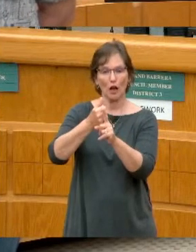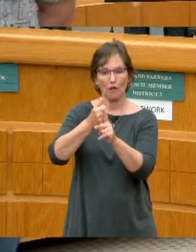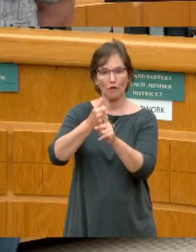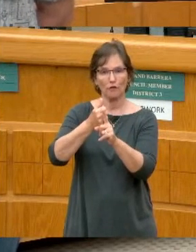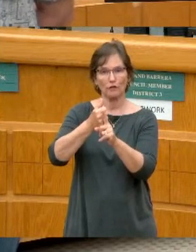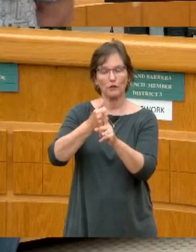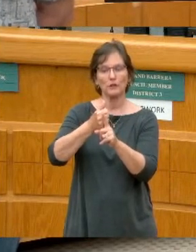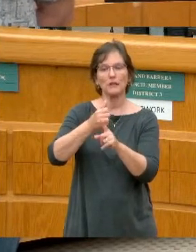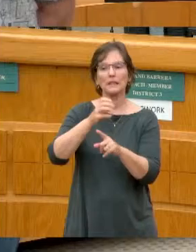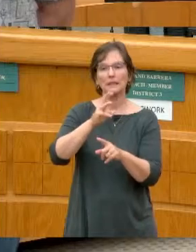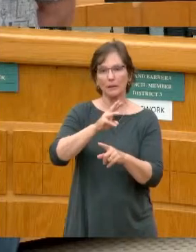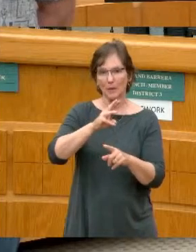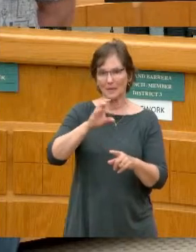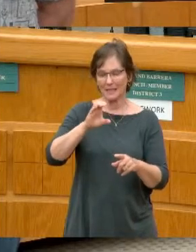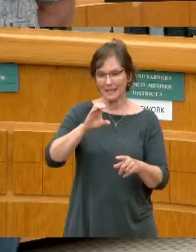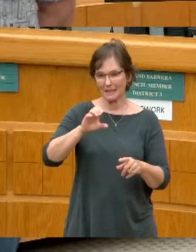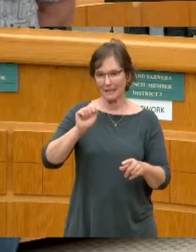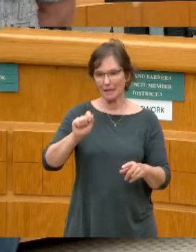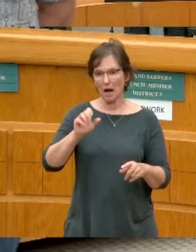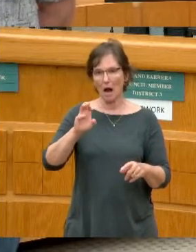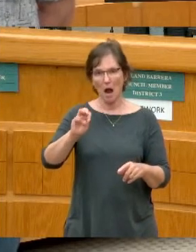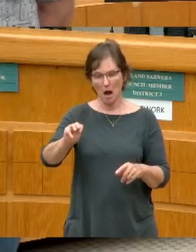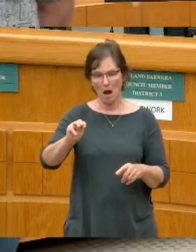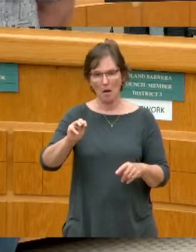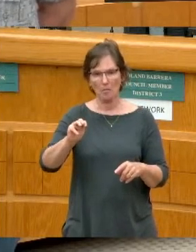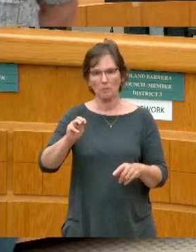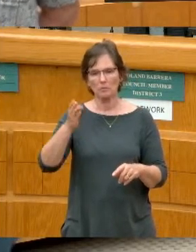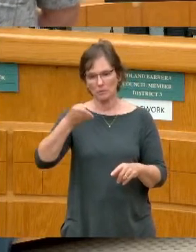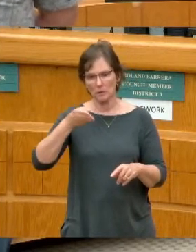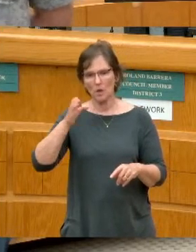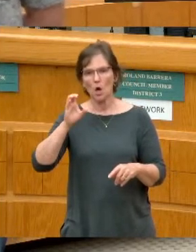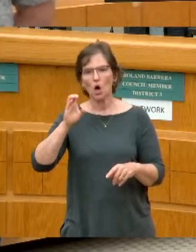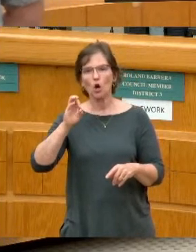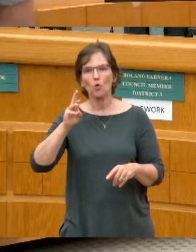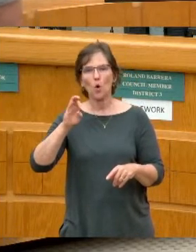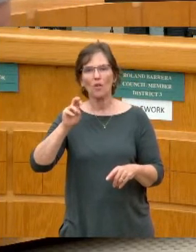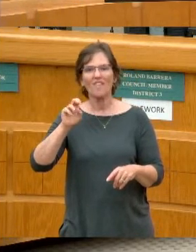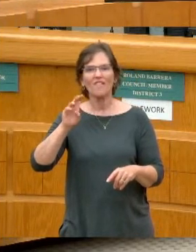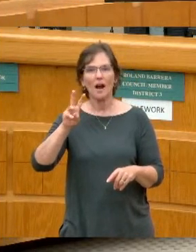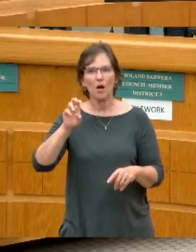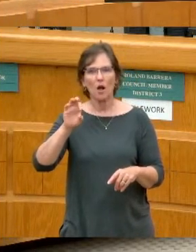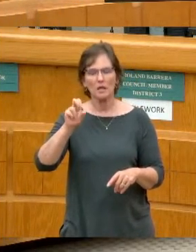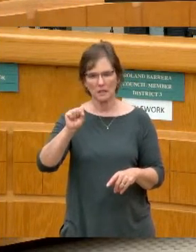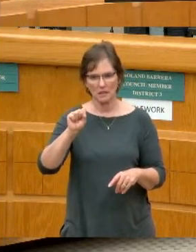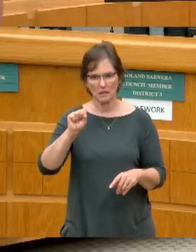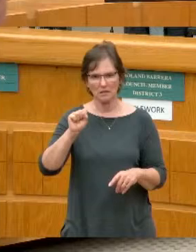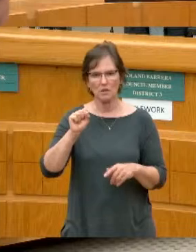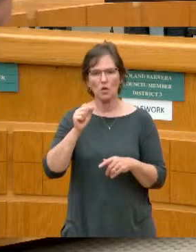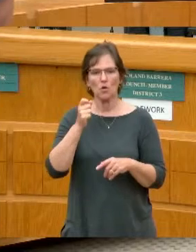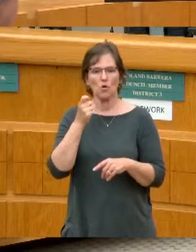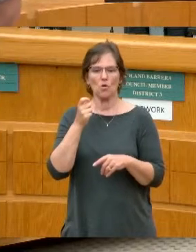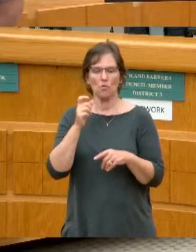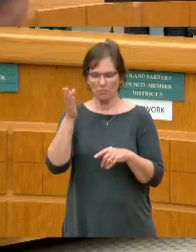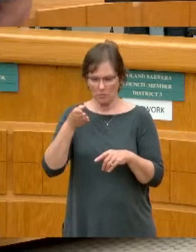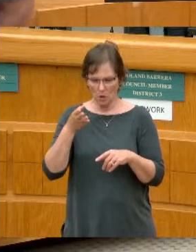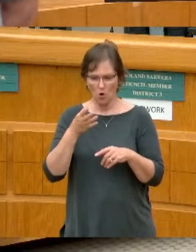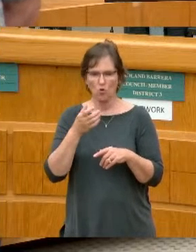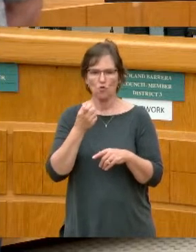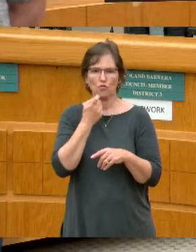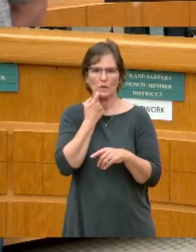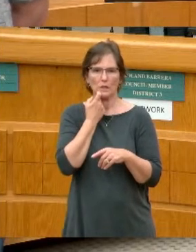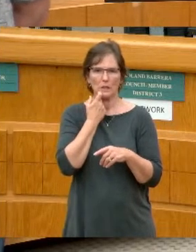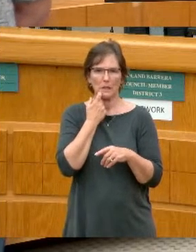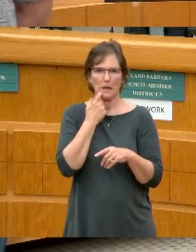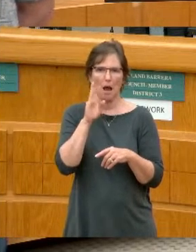And then another question about a drive-through clinic. When will there be another one? So the health district will be having their